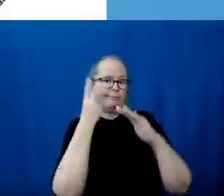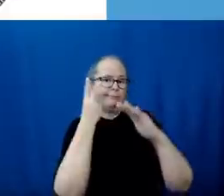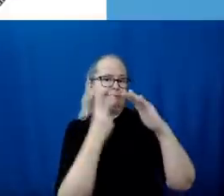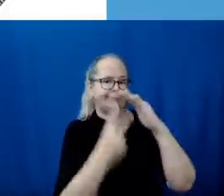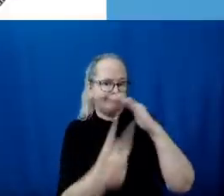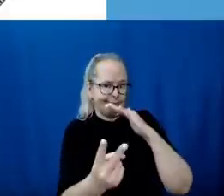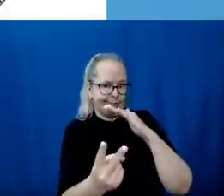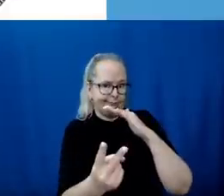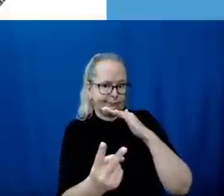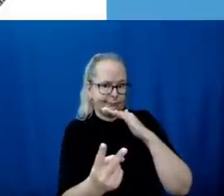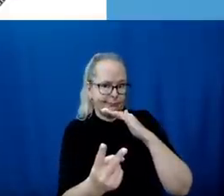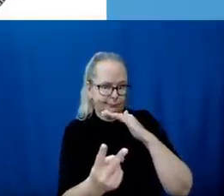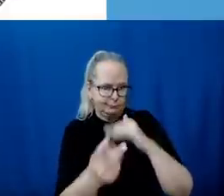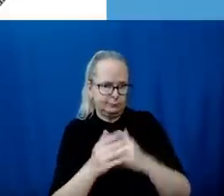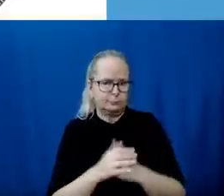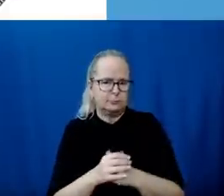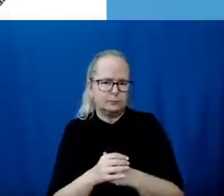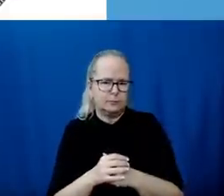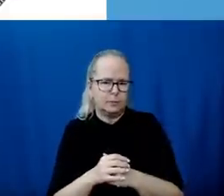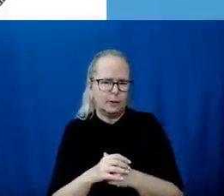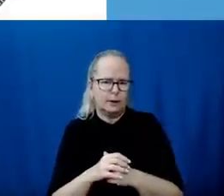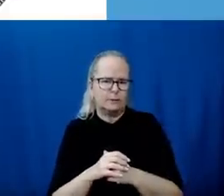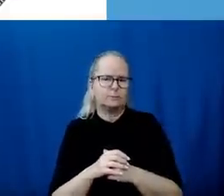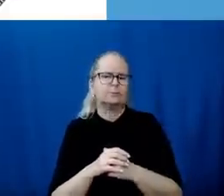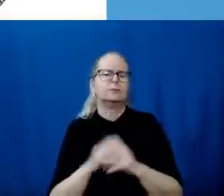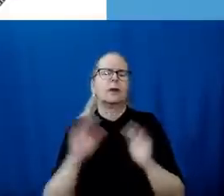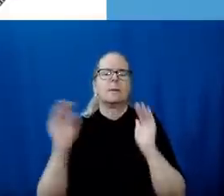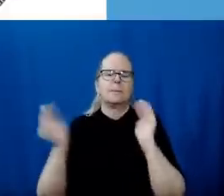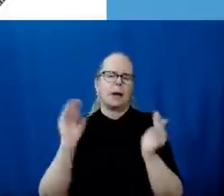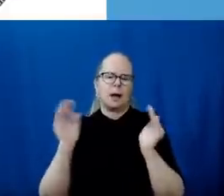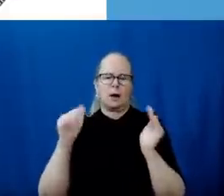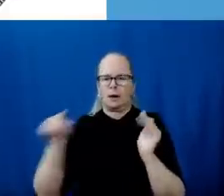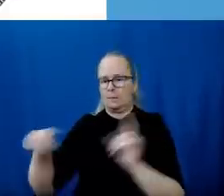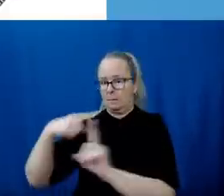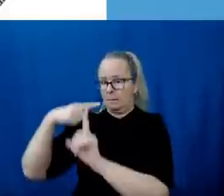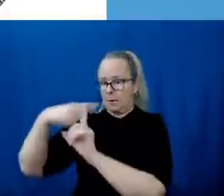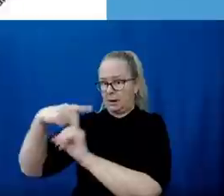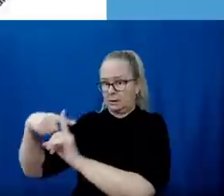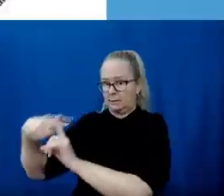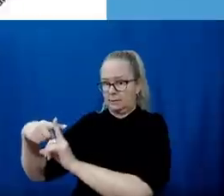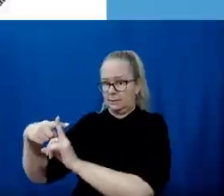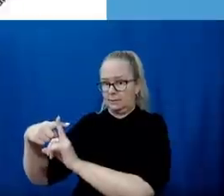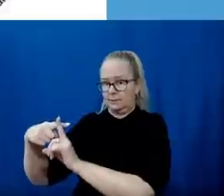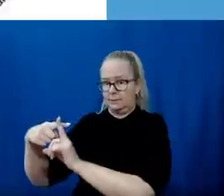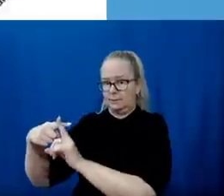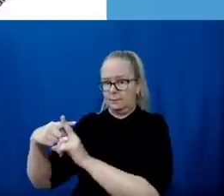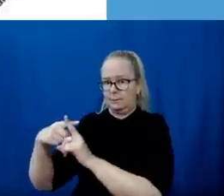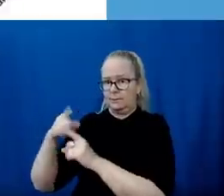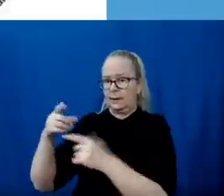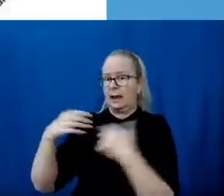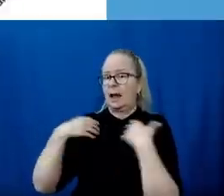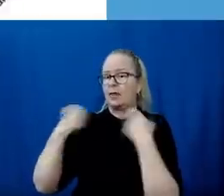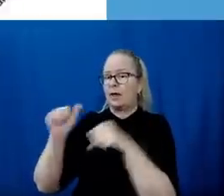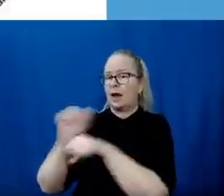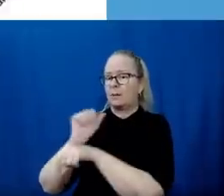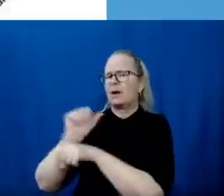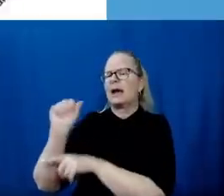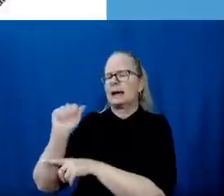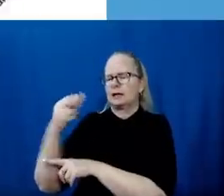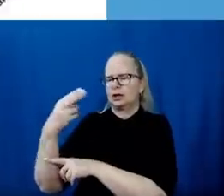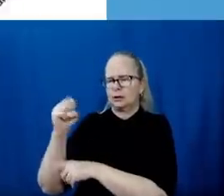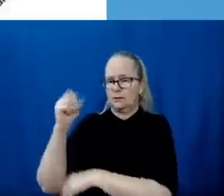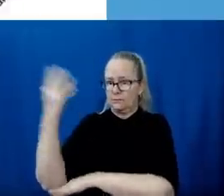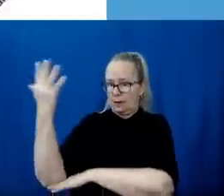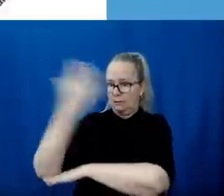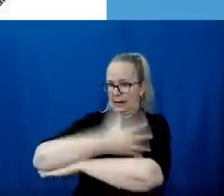predicted cases, and those are clinically observed using cases that were reported to Alberta Health Services in a rolling 5-day average.